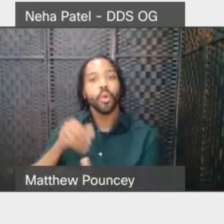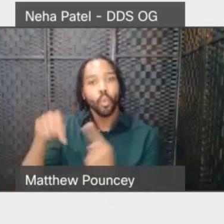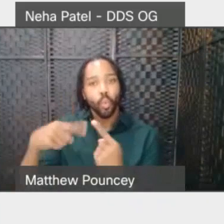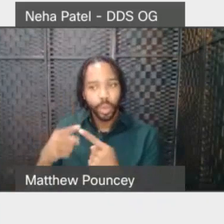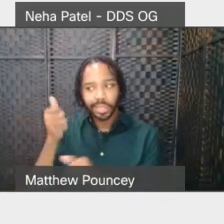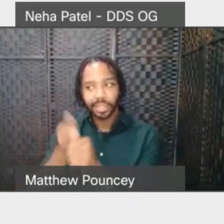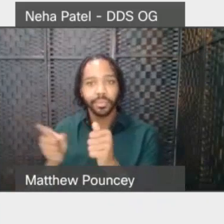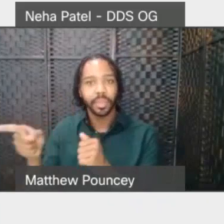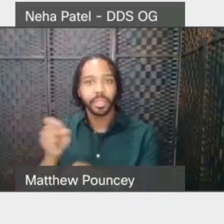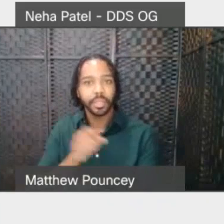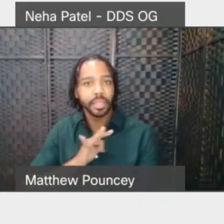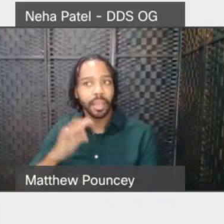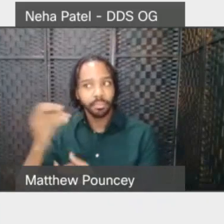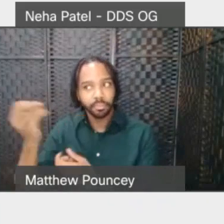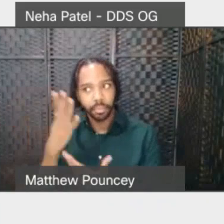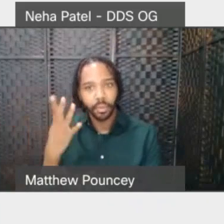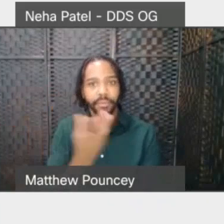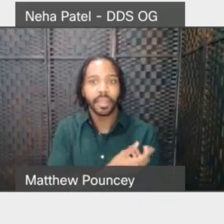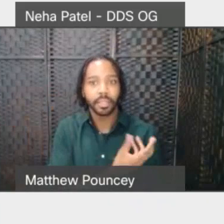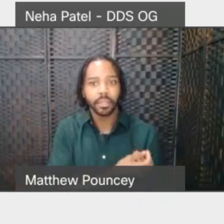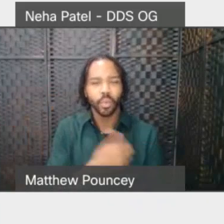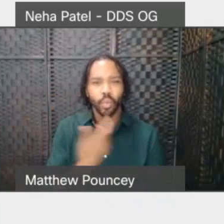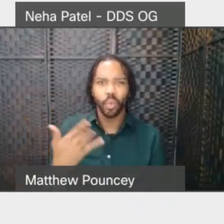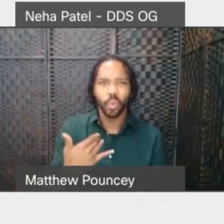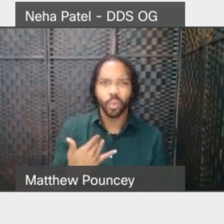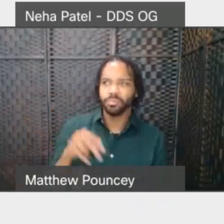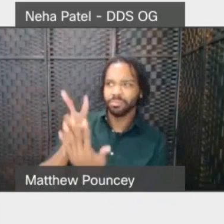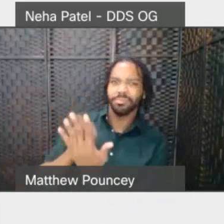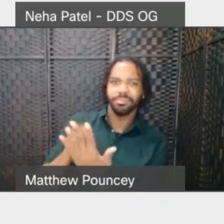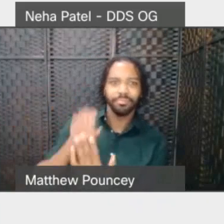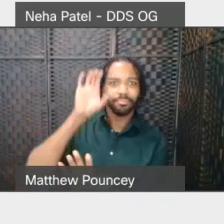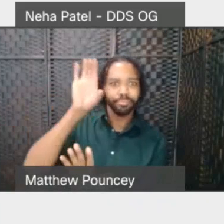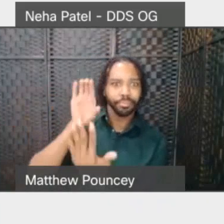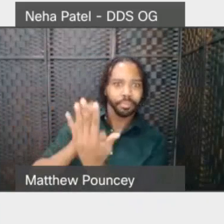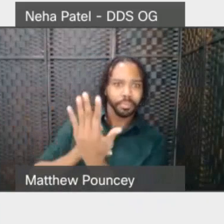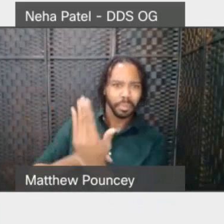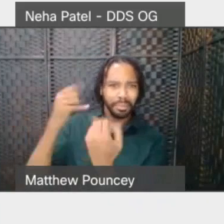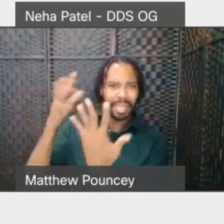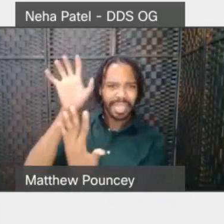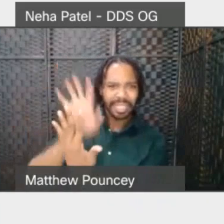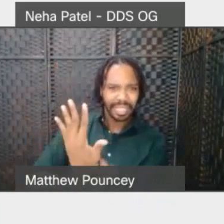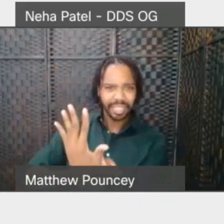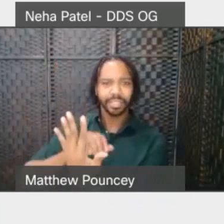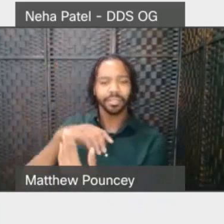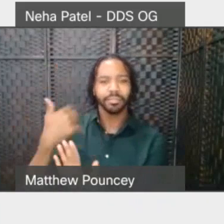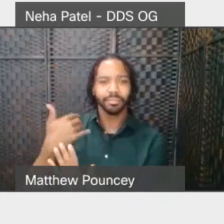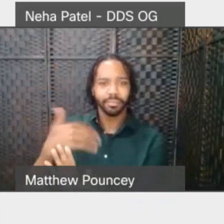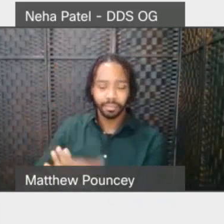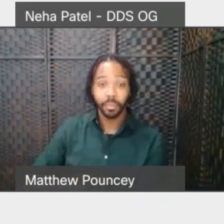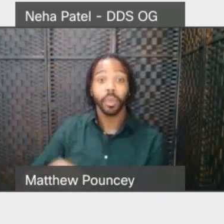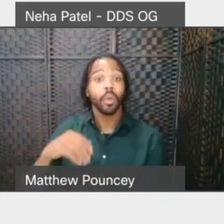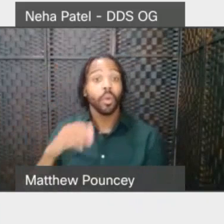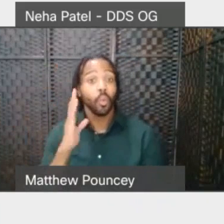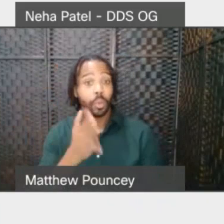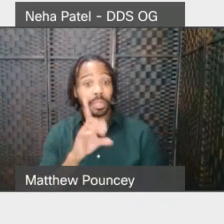information? Will DC, oh, this is a number of questions. Will DC Health be doing random audits to